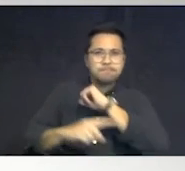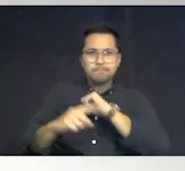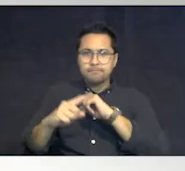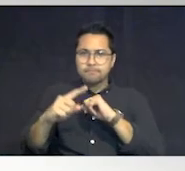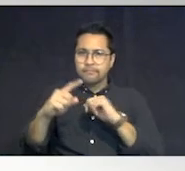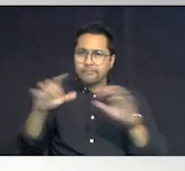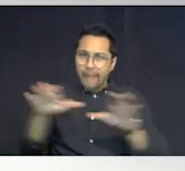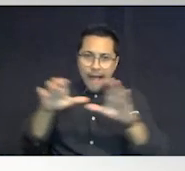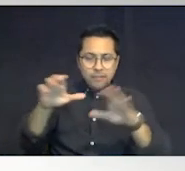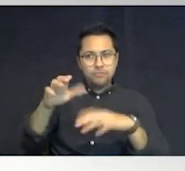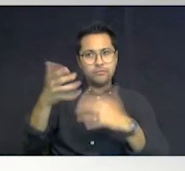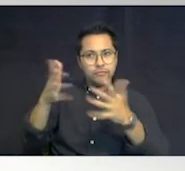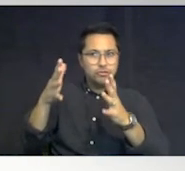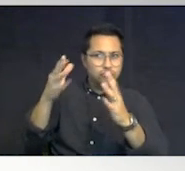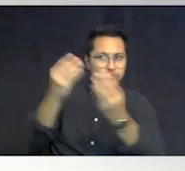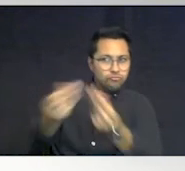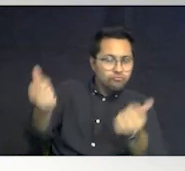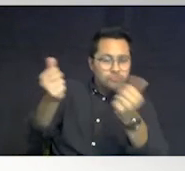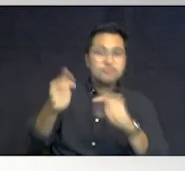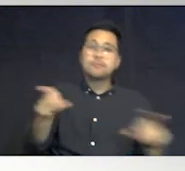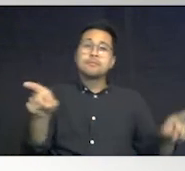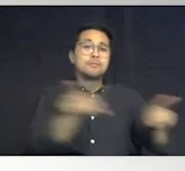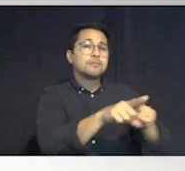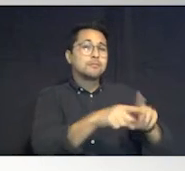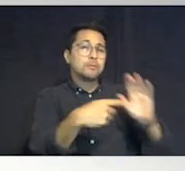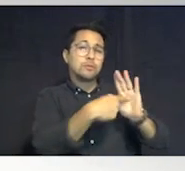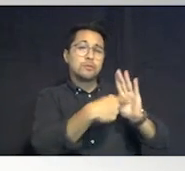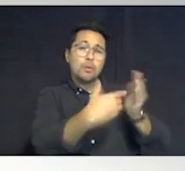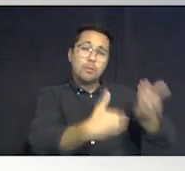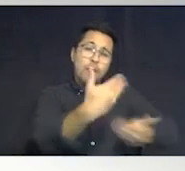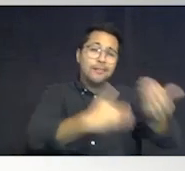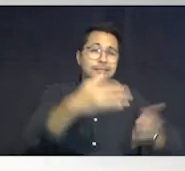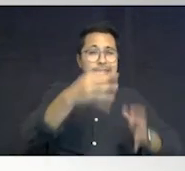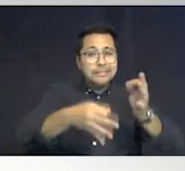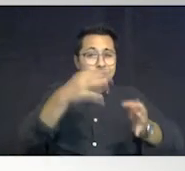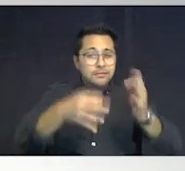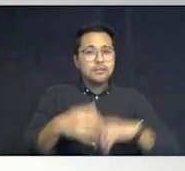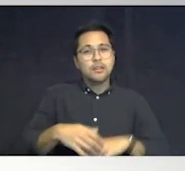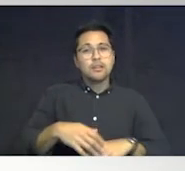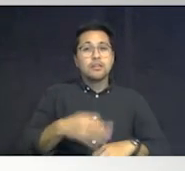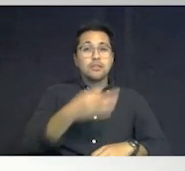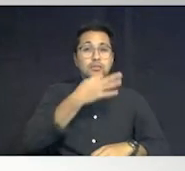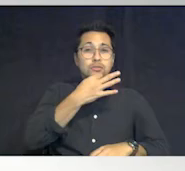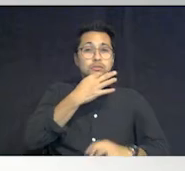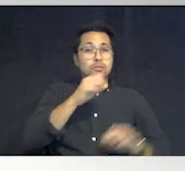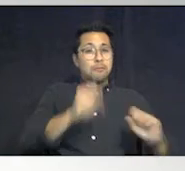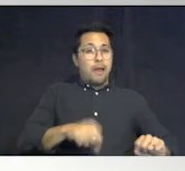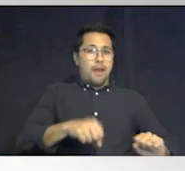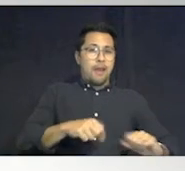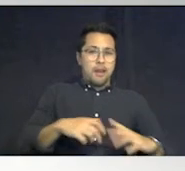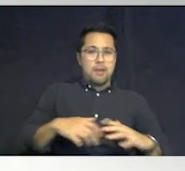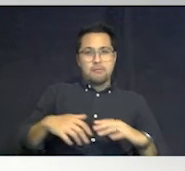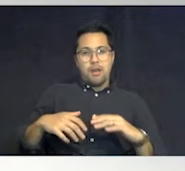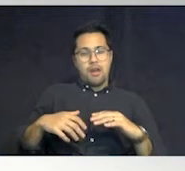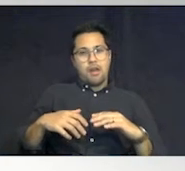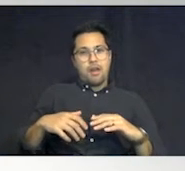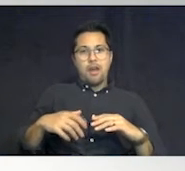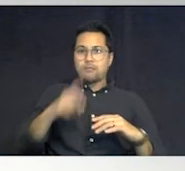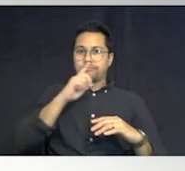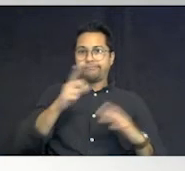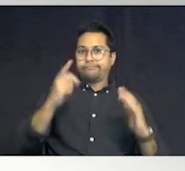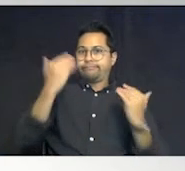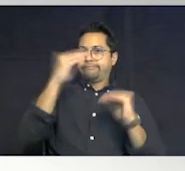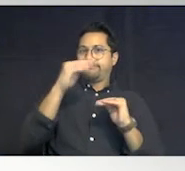and resolved. Same applies with due process hearing requests, so as soon as possible, but no later than 1 full calendar year.